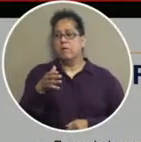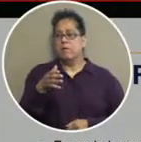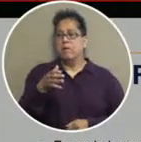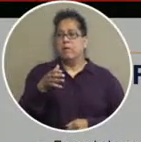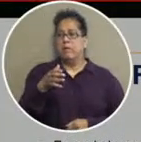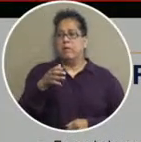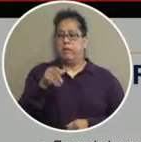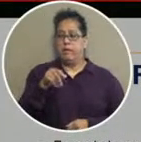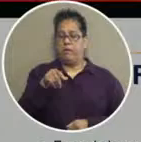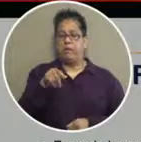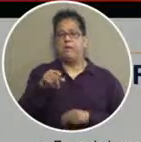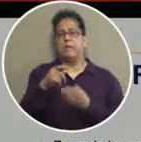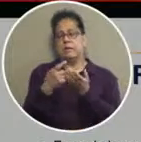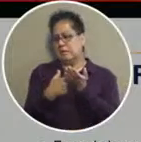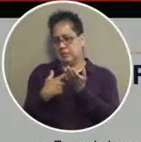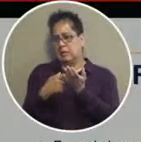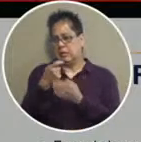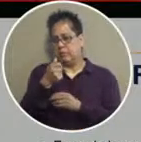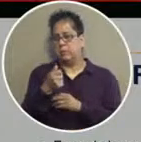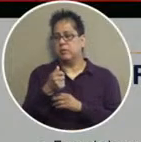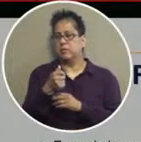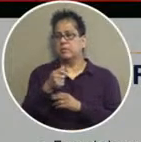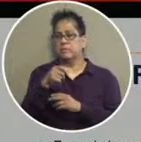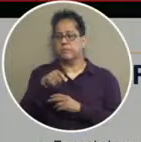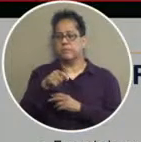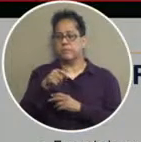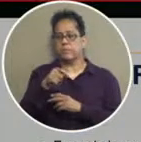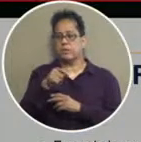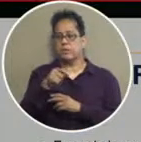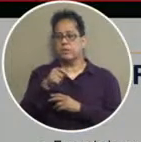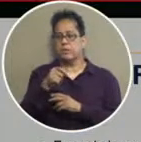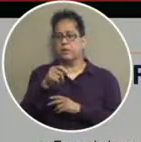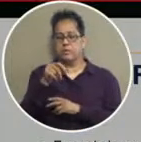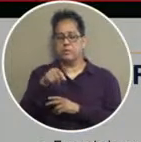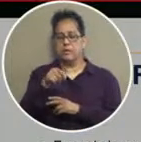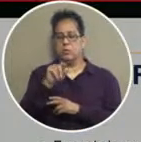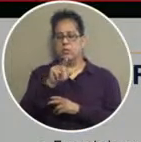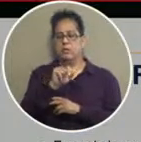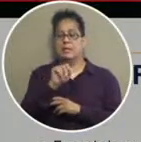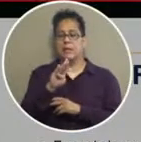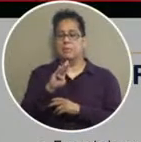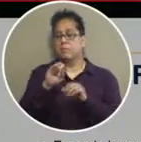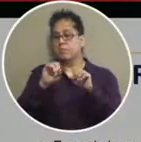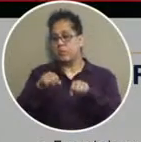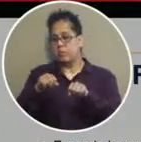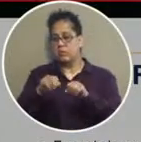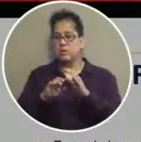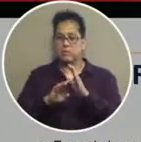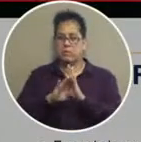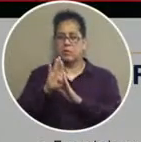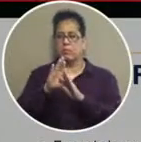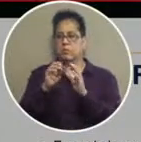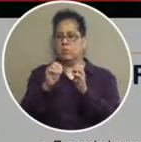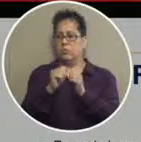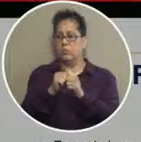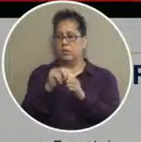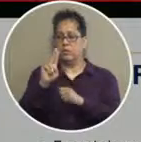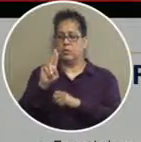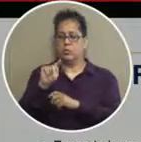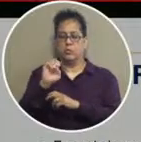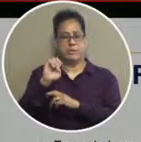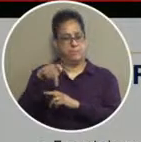This was discussed a little bit earlier today, our expanded lab capability that's been developed with